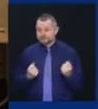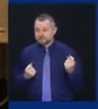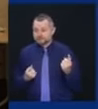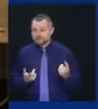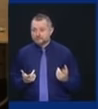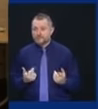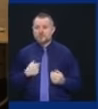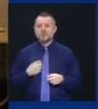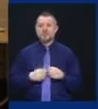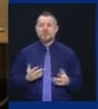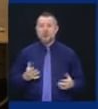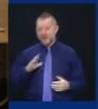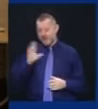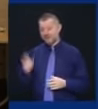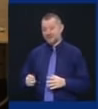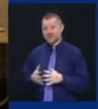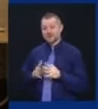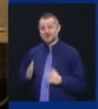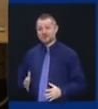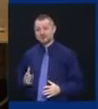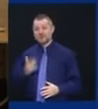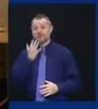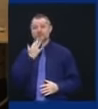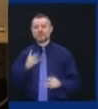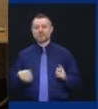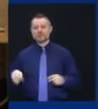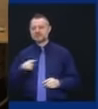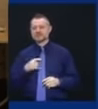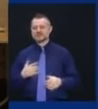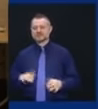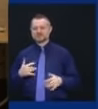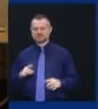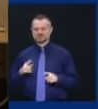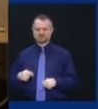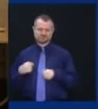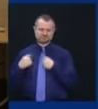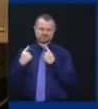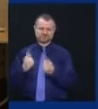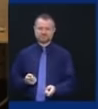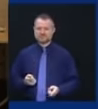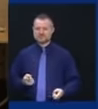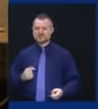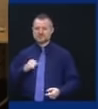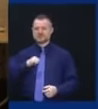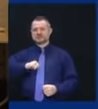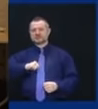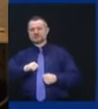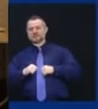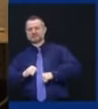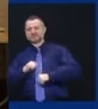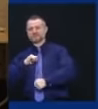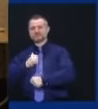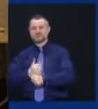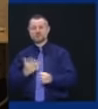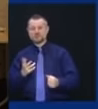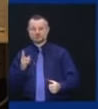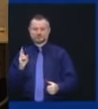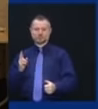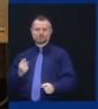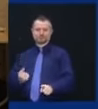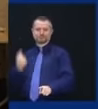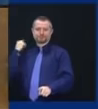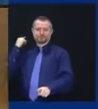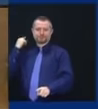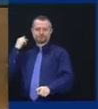Americans and people of color have a historical reluctance, a history that takes away trust and builds